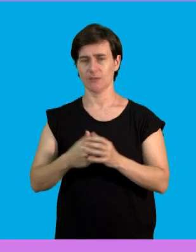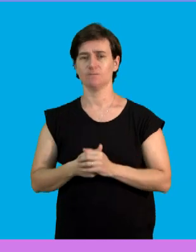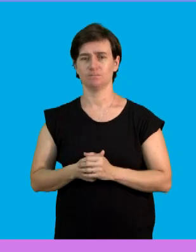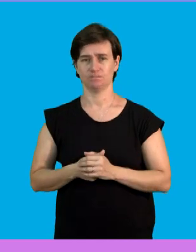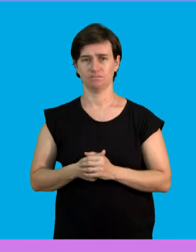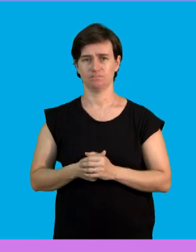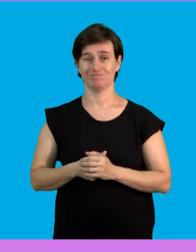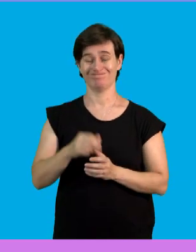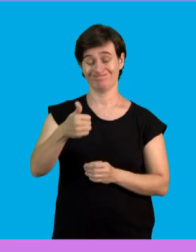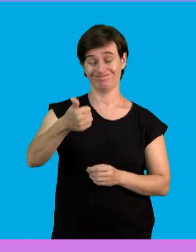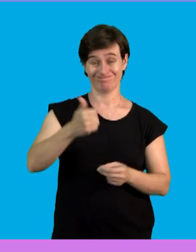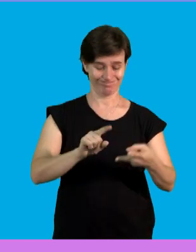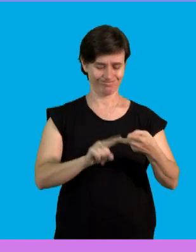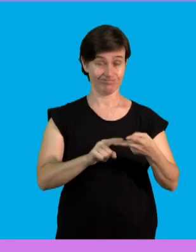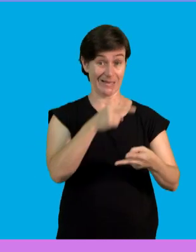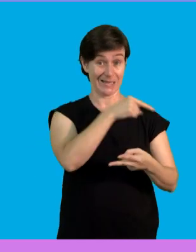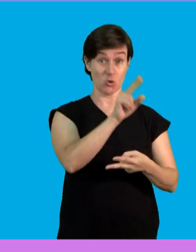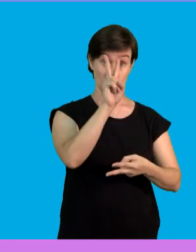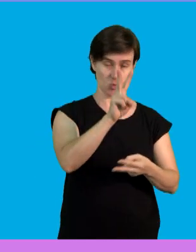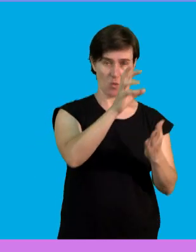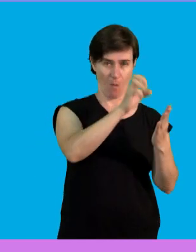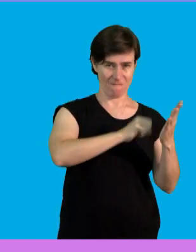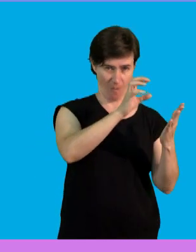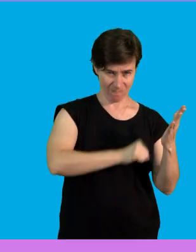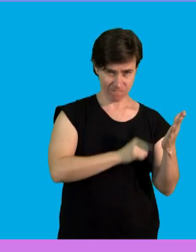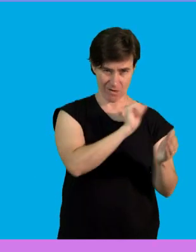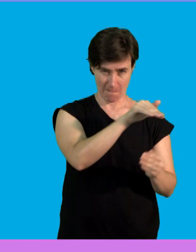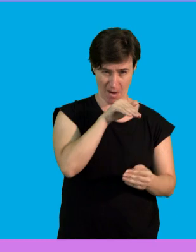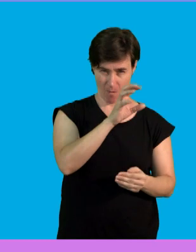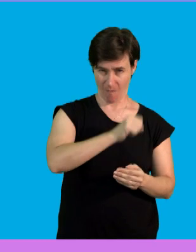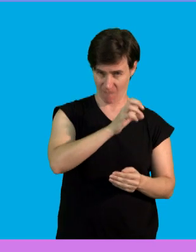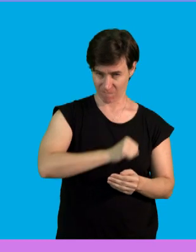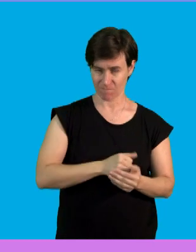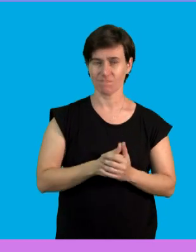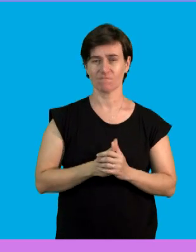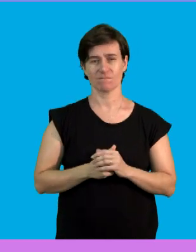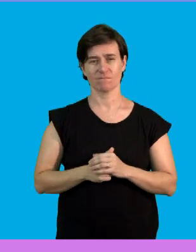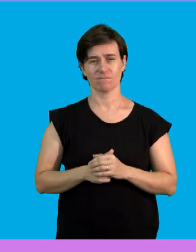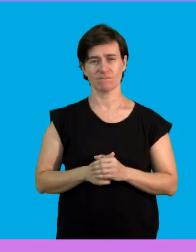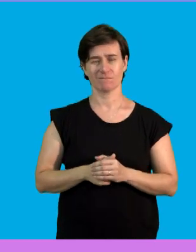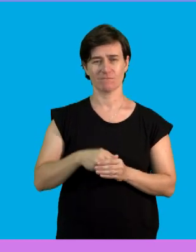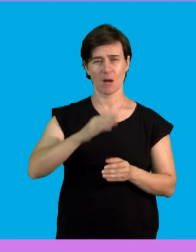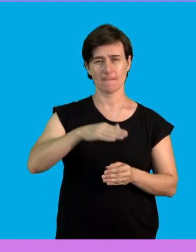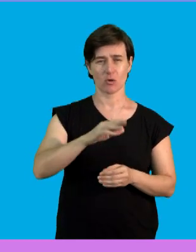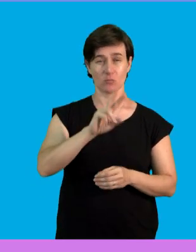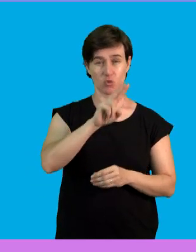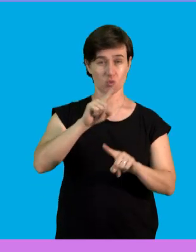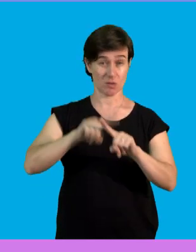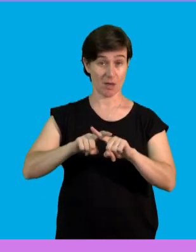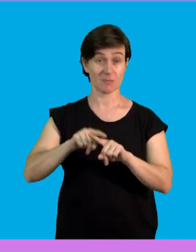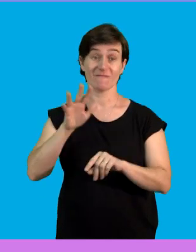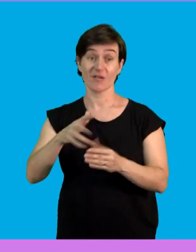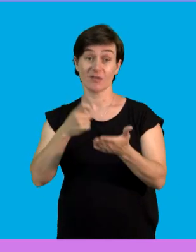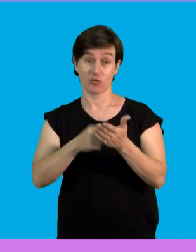orders. There at the bottom, 2 debit orders, so it's 2 times 15, which is